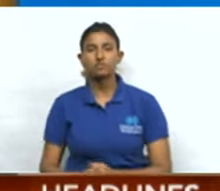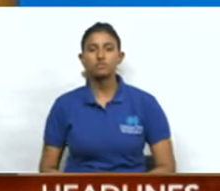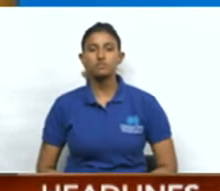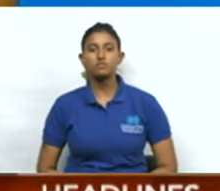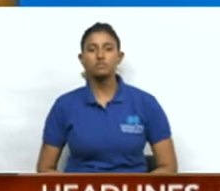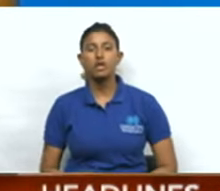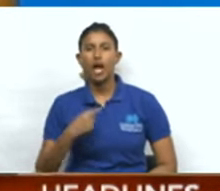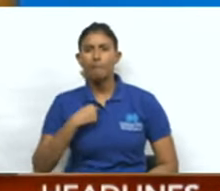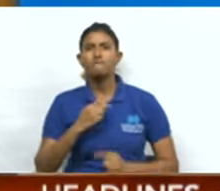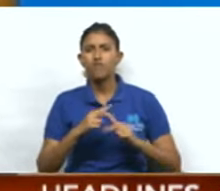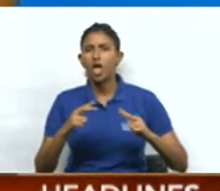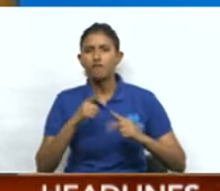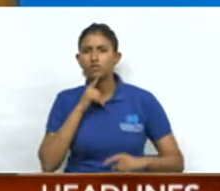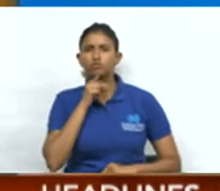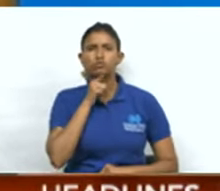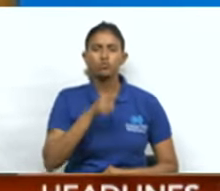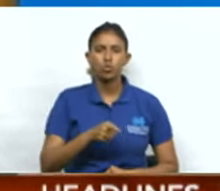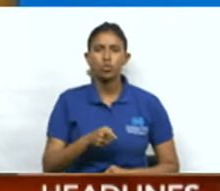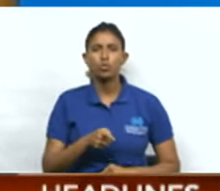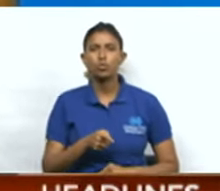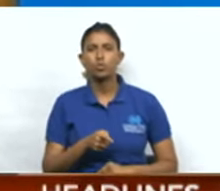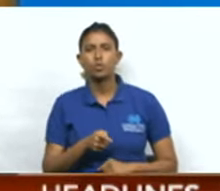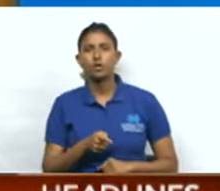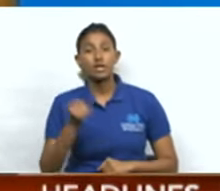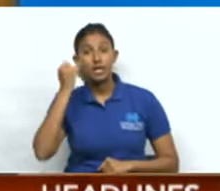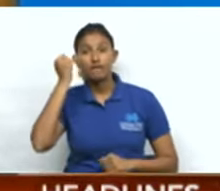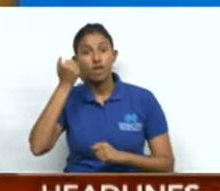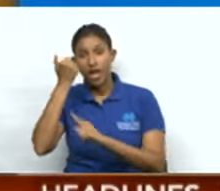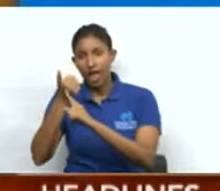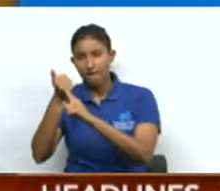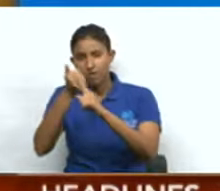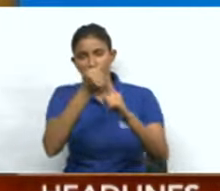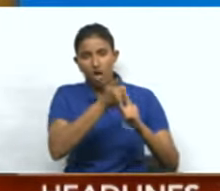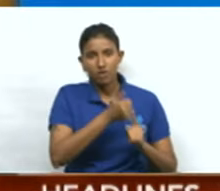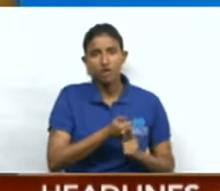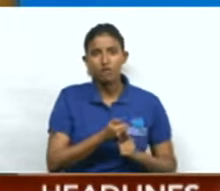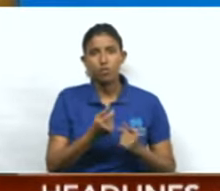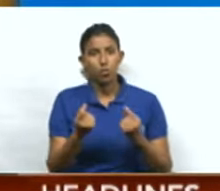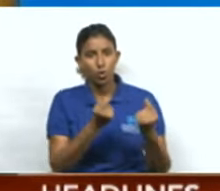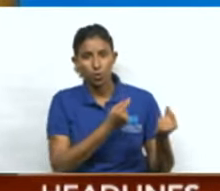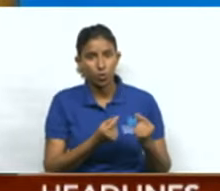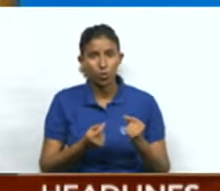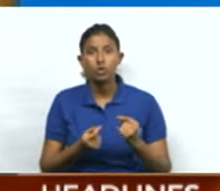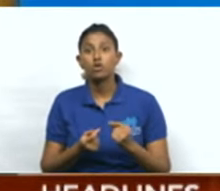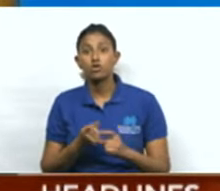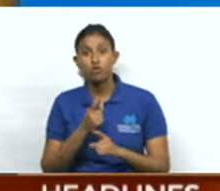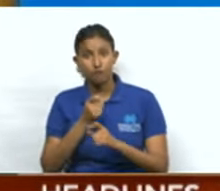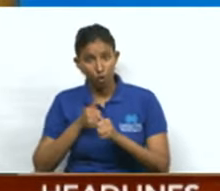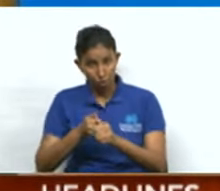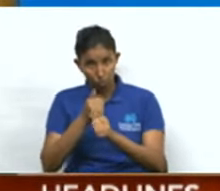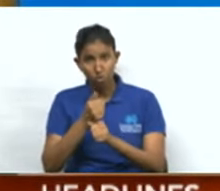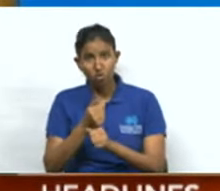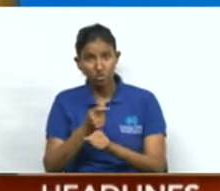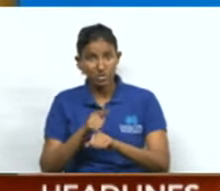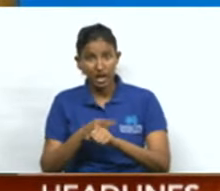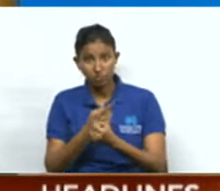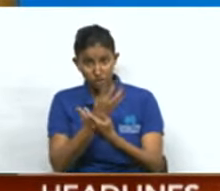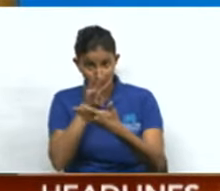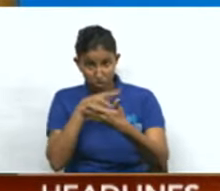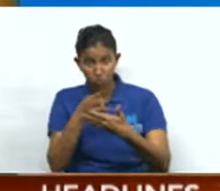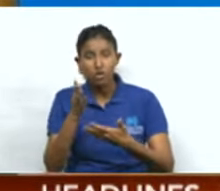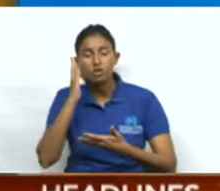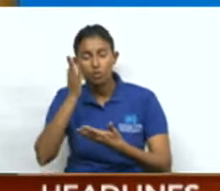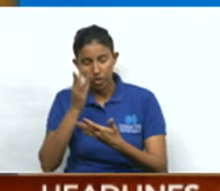quite confident that once everybody pulls together, we will achieve the back pay promise that we made to pay these categories of